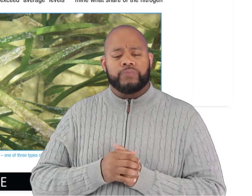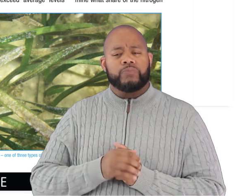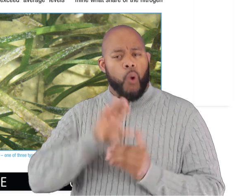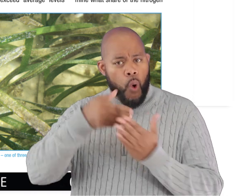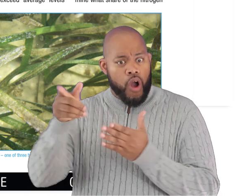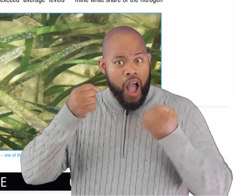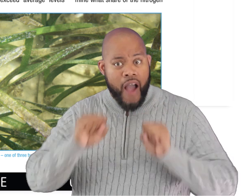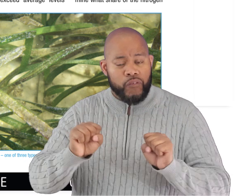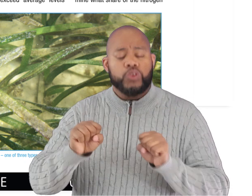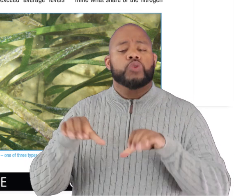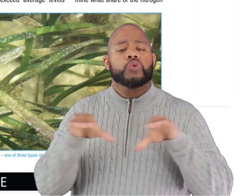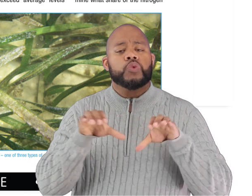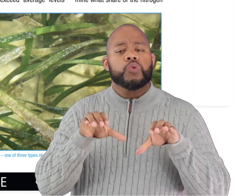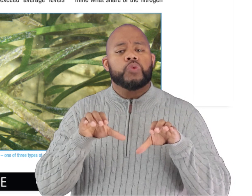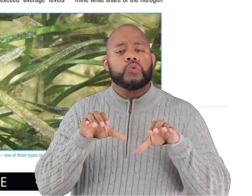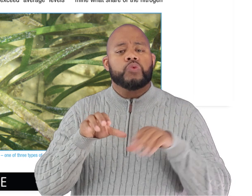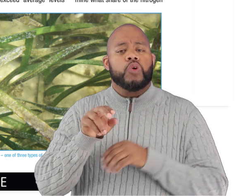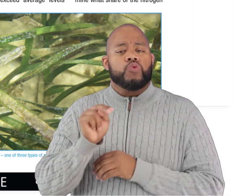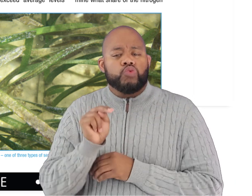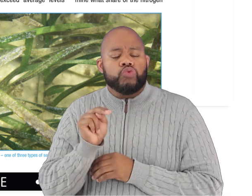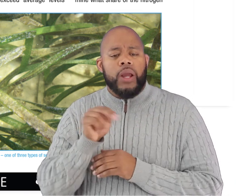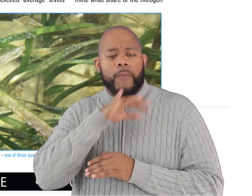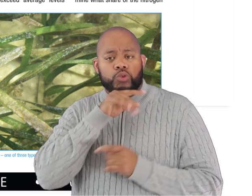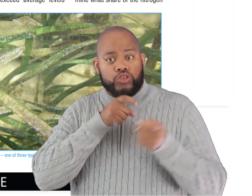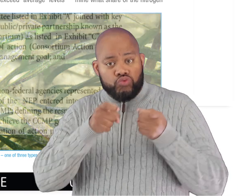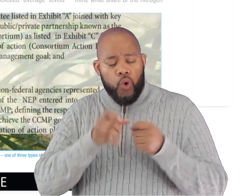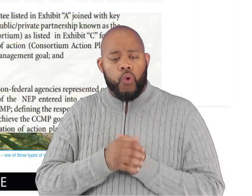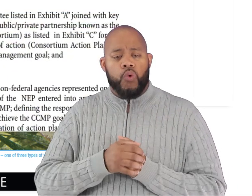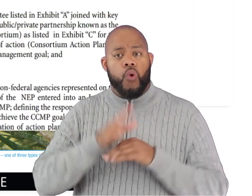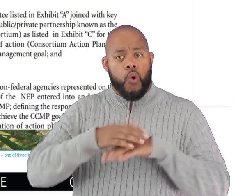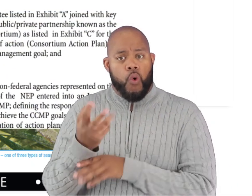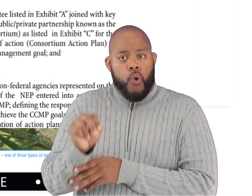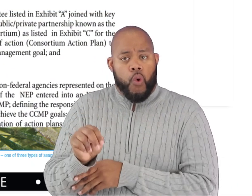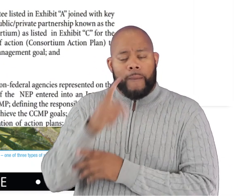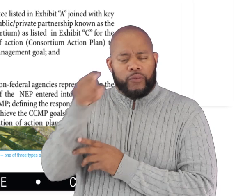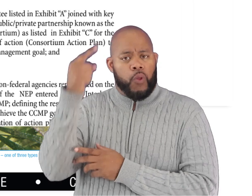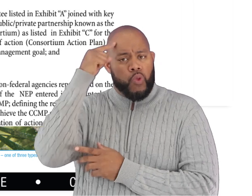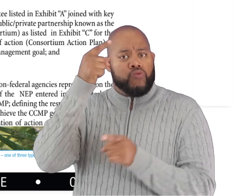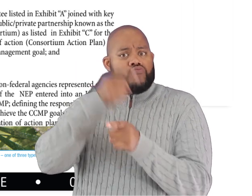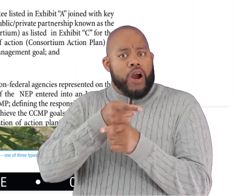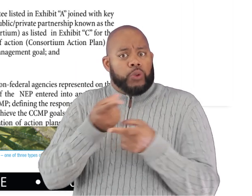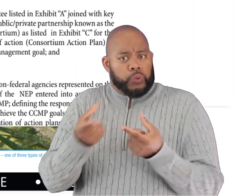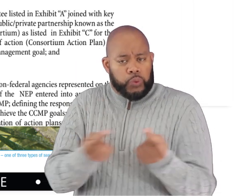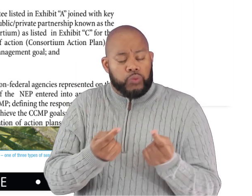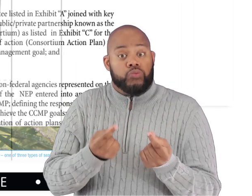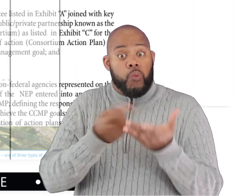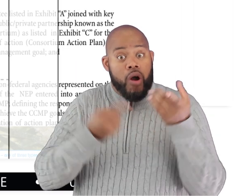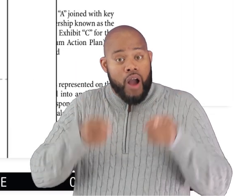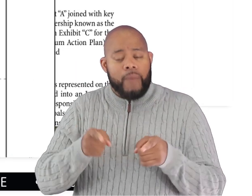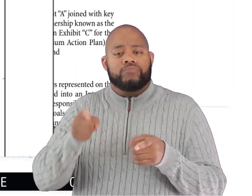And all of their efforts to do nutrient pollution control on their own, because they thought it was the right thing to